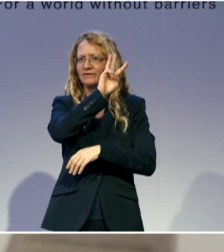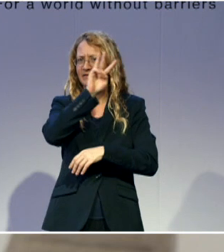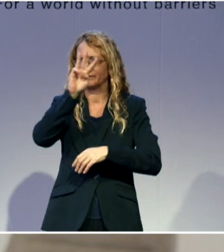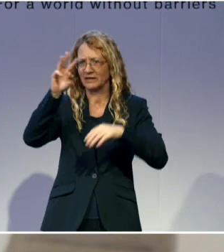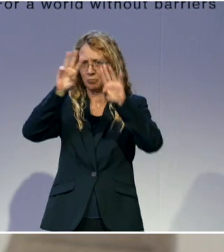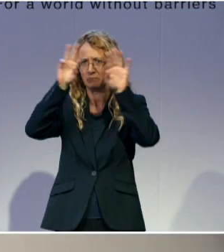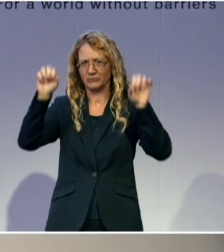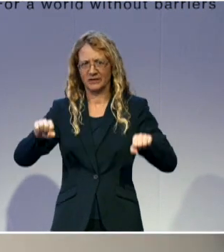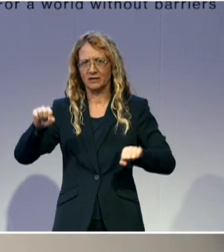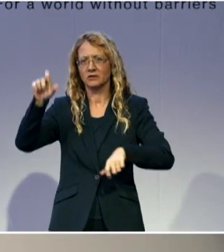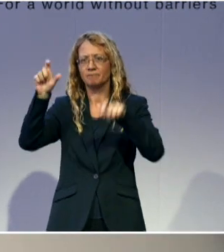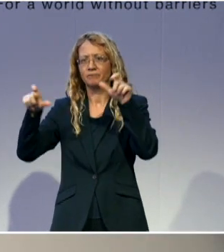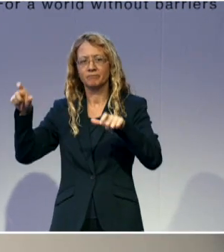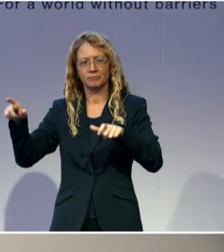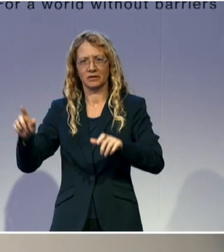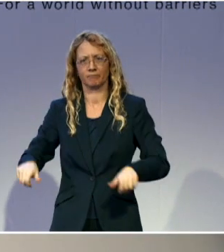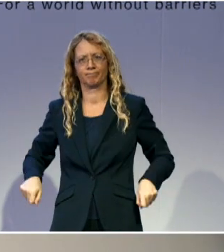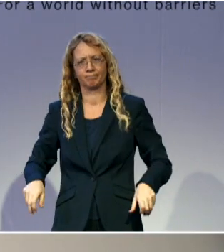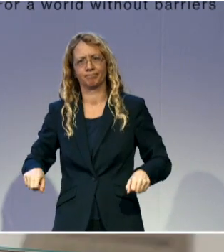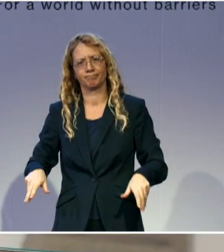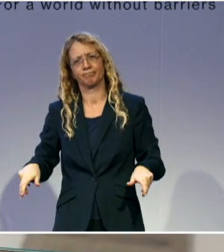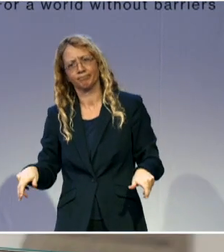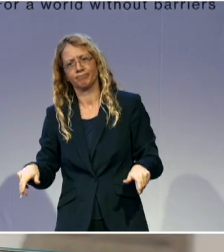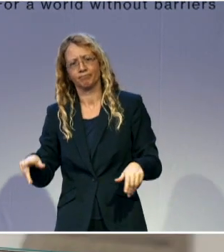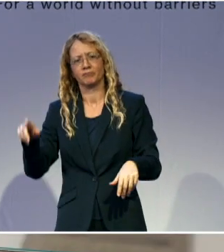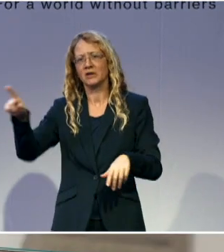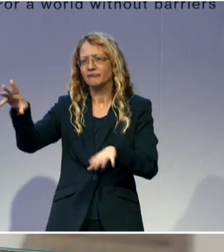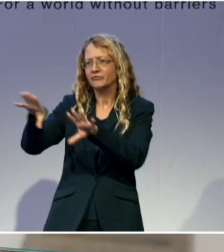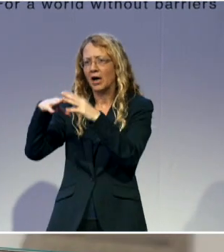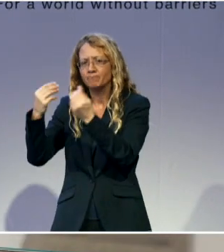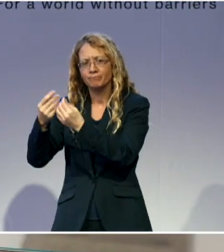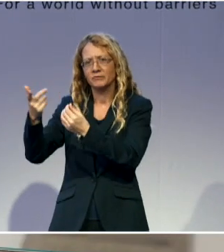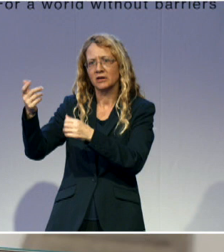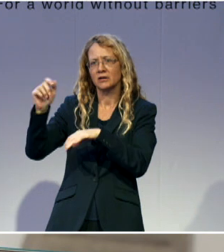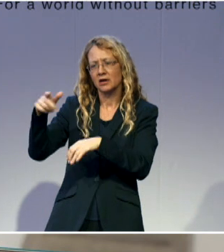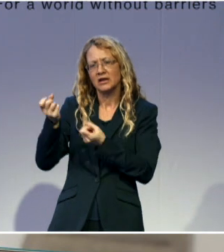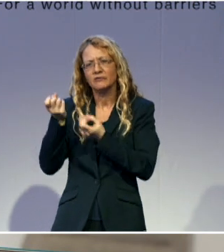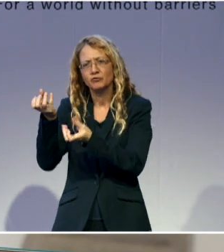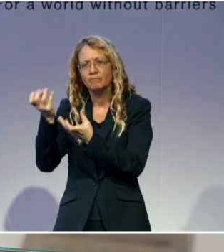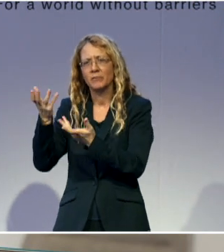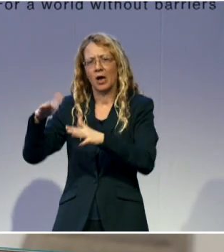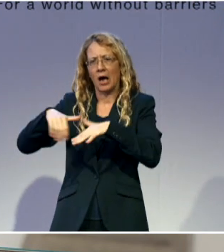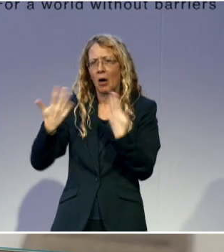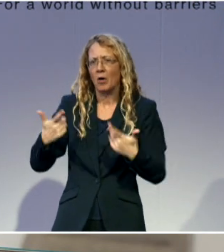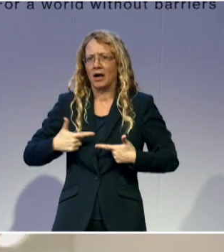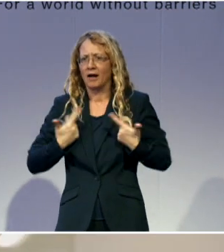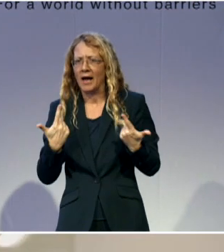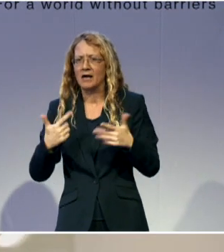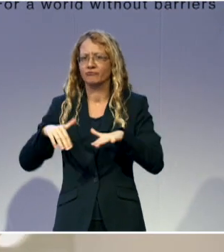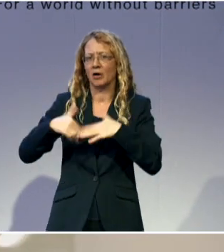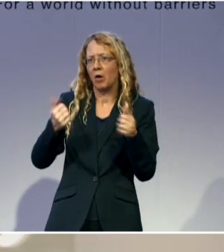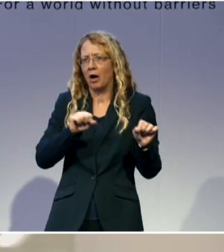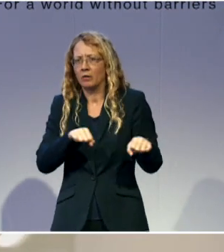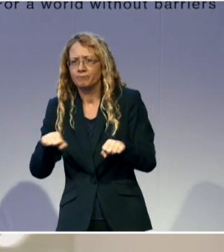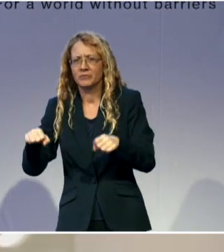paralysis and their families that delivers information on life skills, relationships, parenting, activities, and